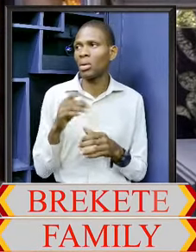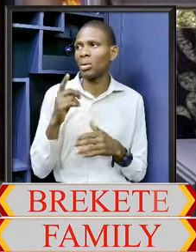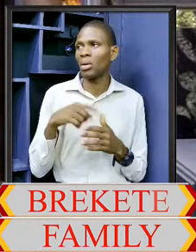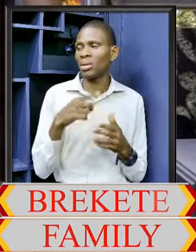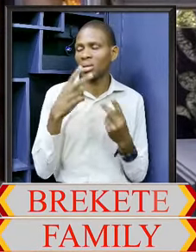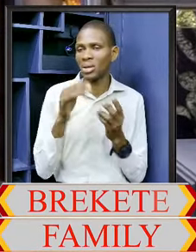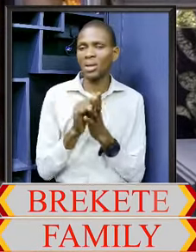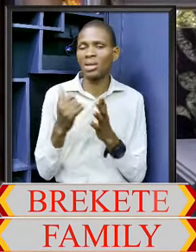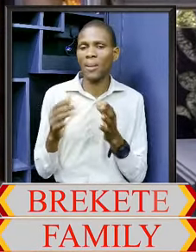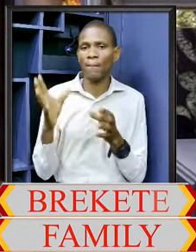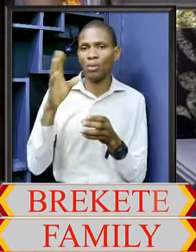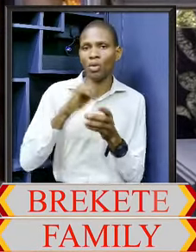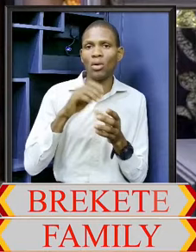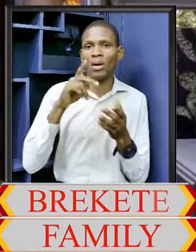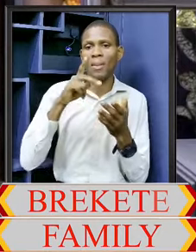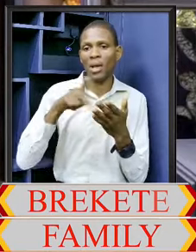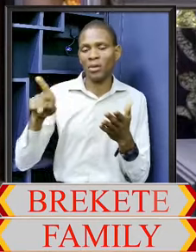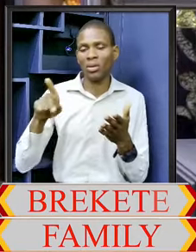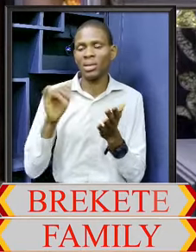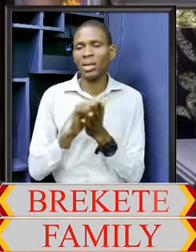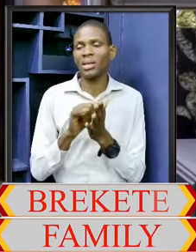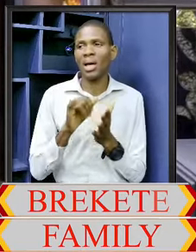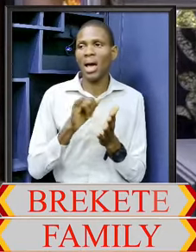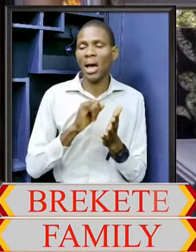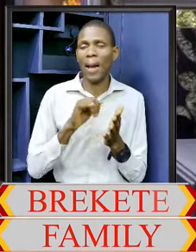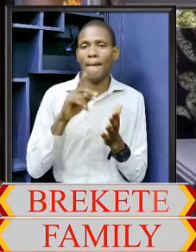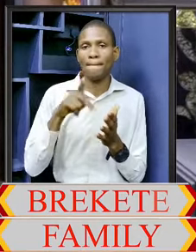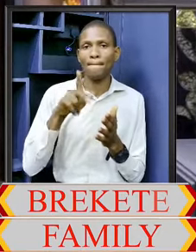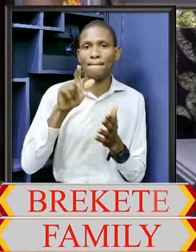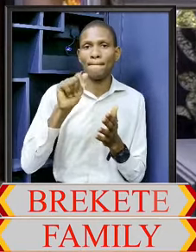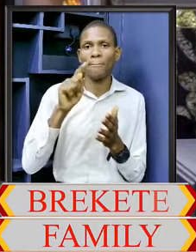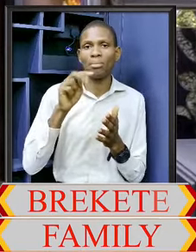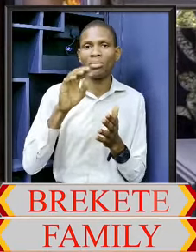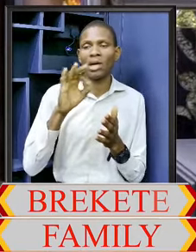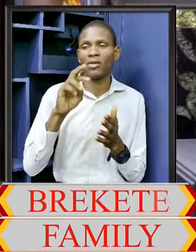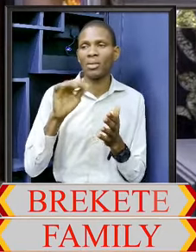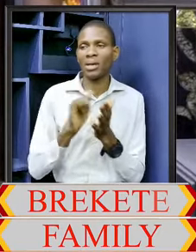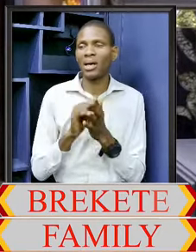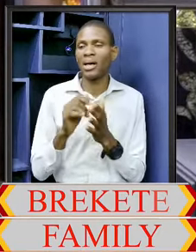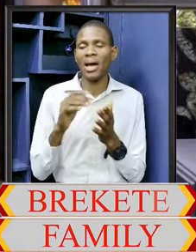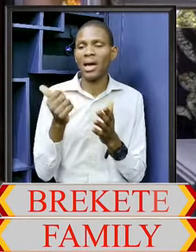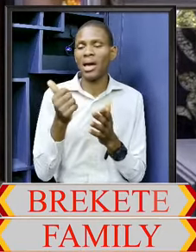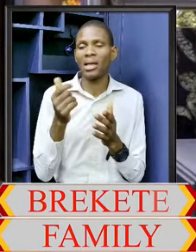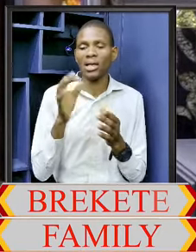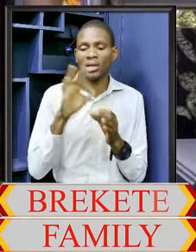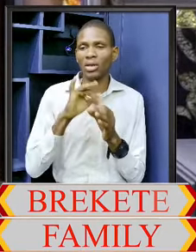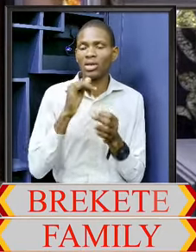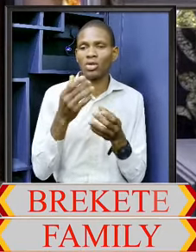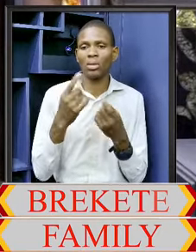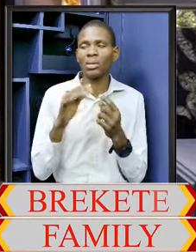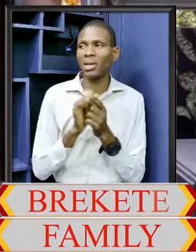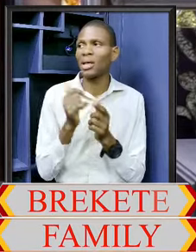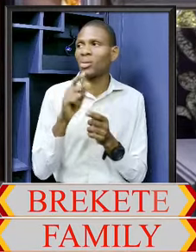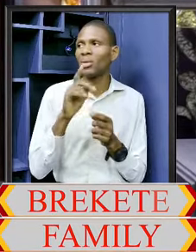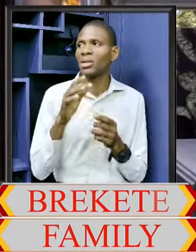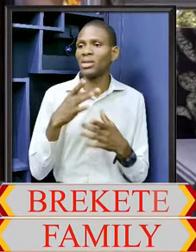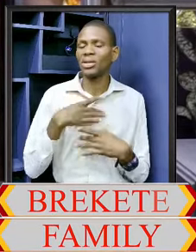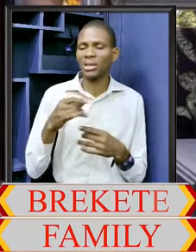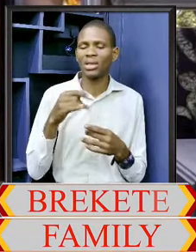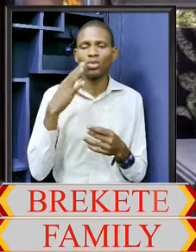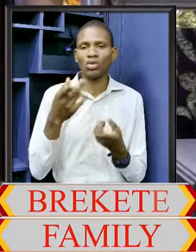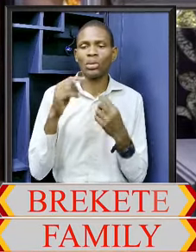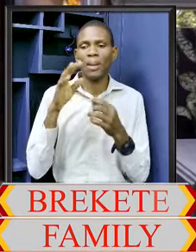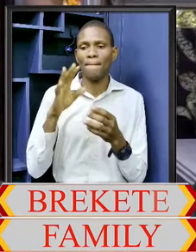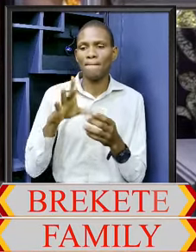put it on platform that I created, that election is coming. Anybody interested should come and pick form. And I